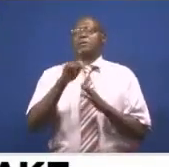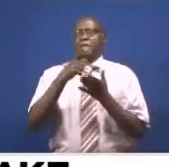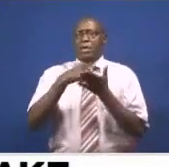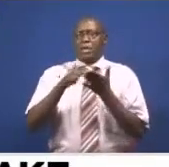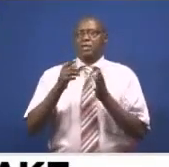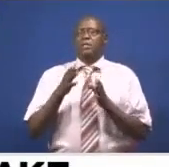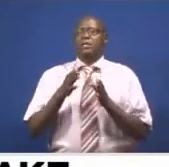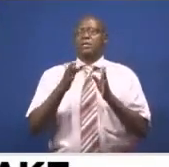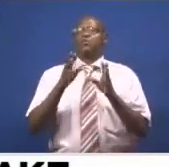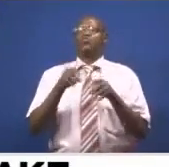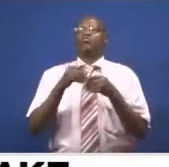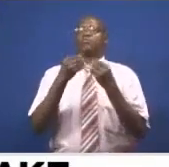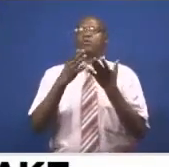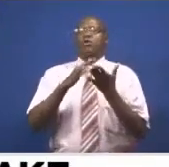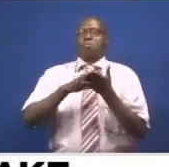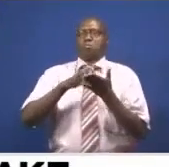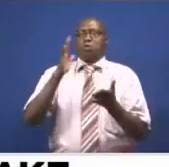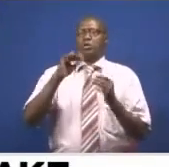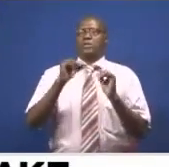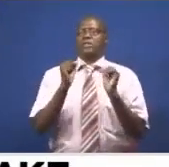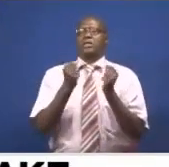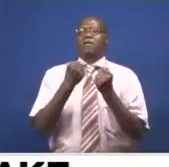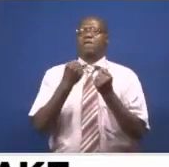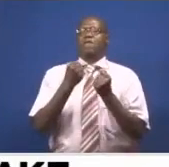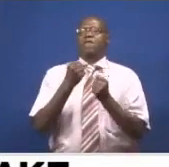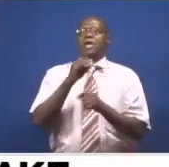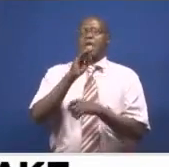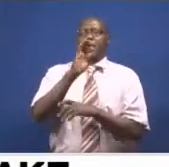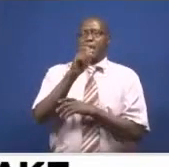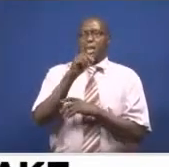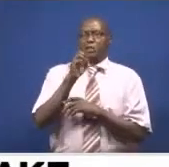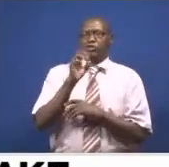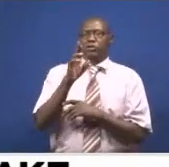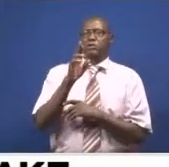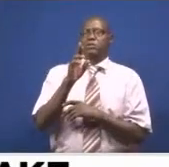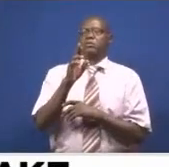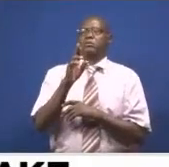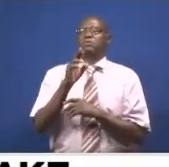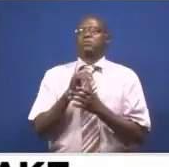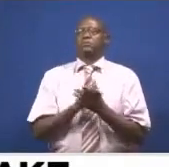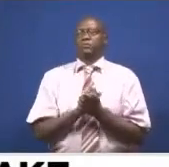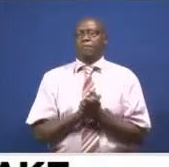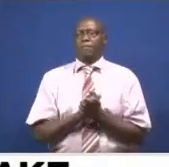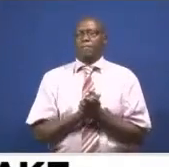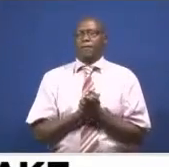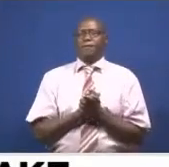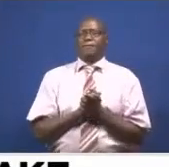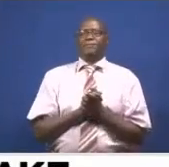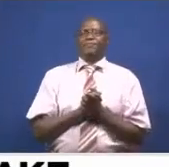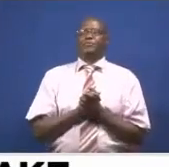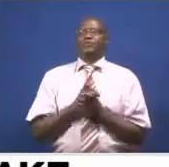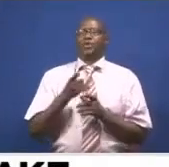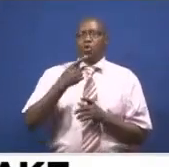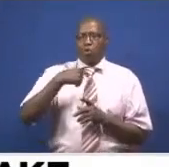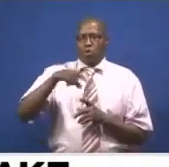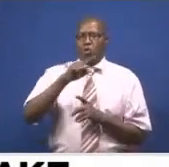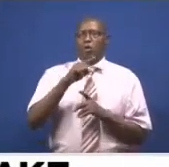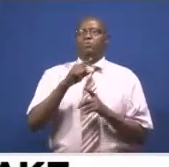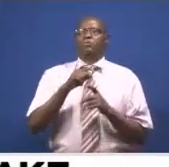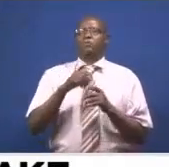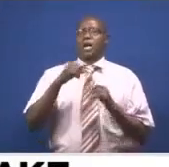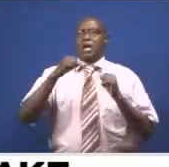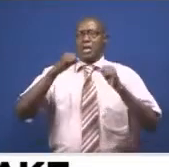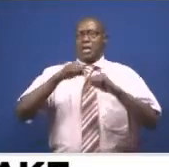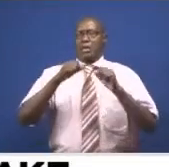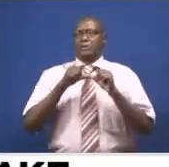more and safer energy sources for Kenyans. We all agree that sustainable development